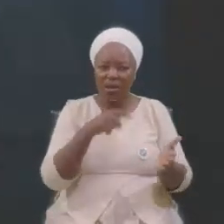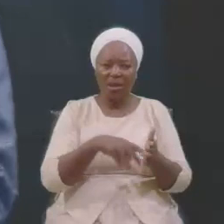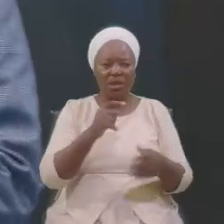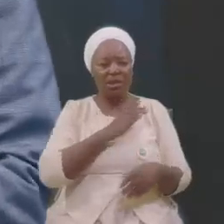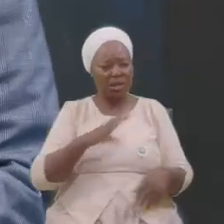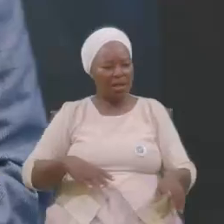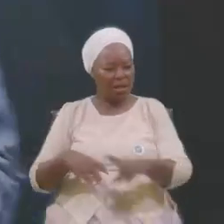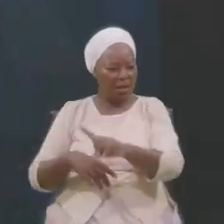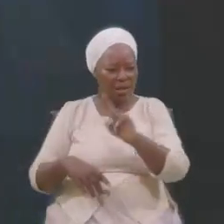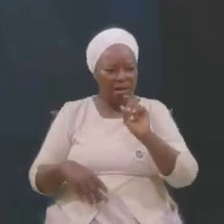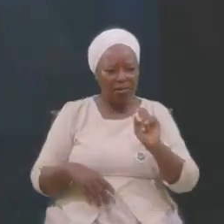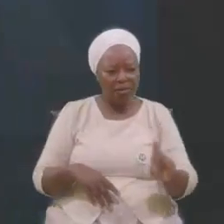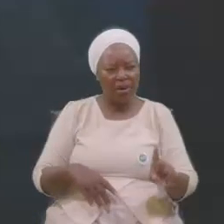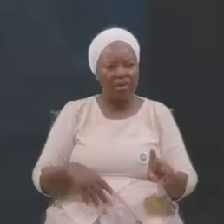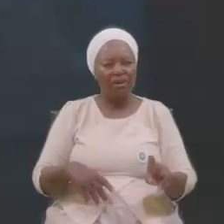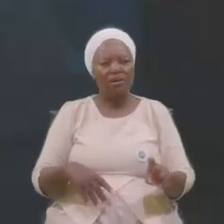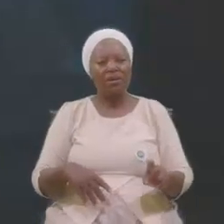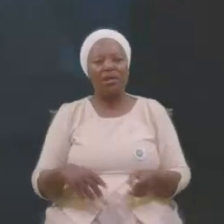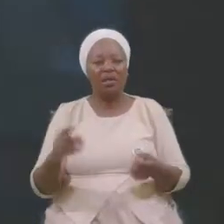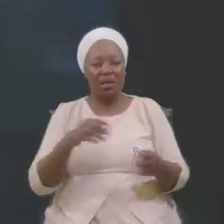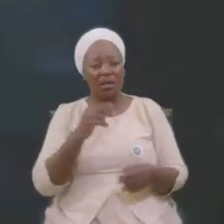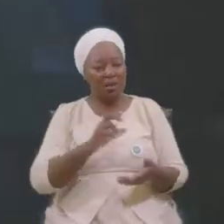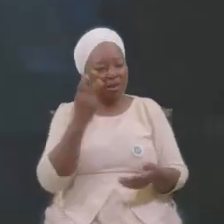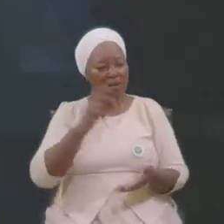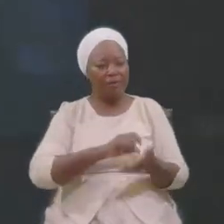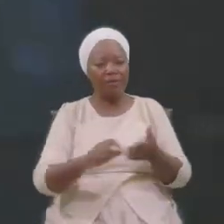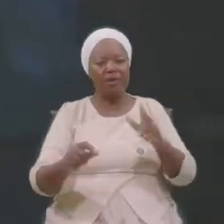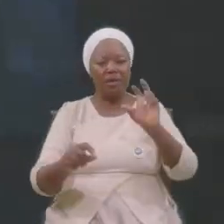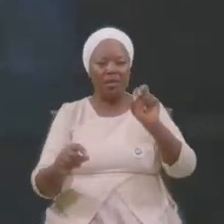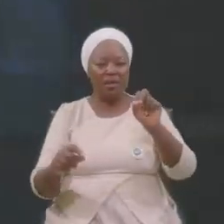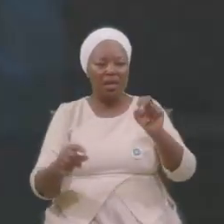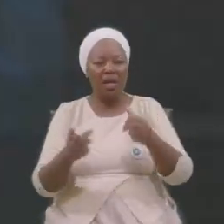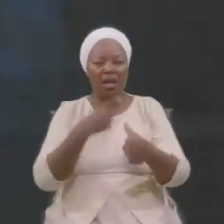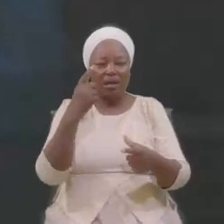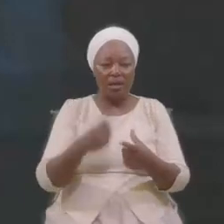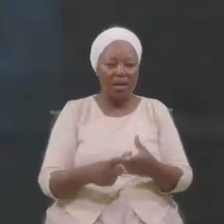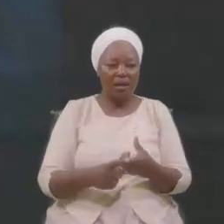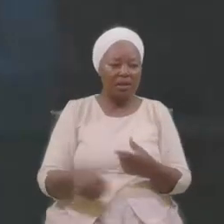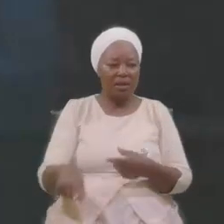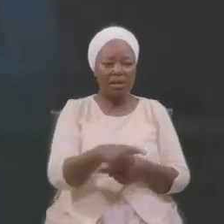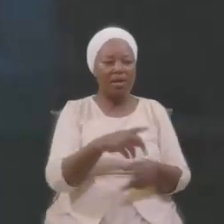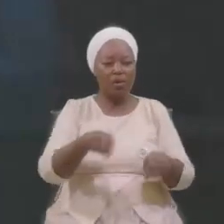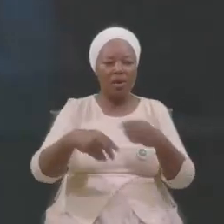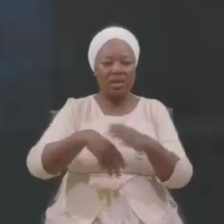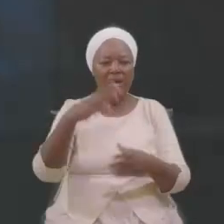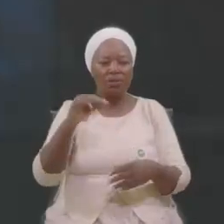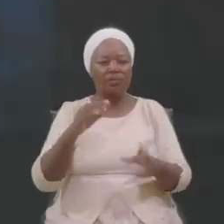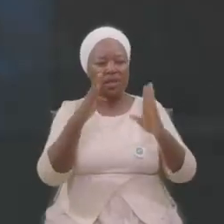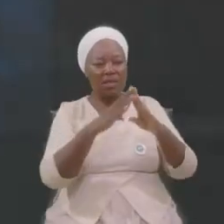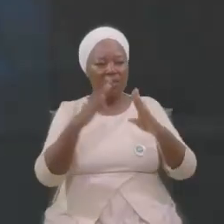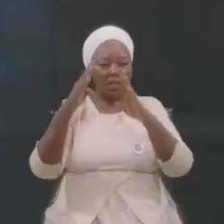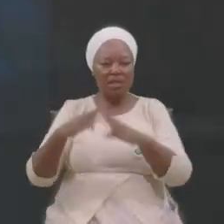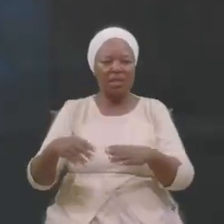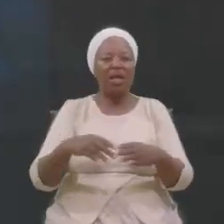30. In verse 30, then they went out of the city. Is her